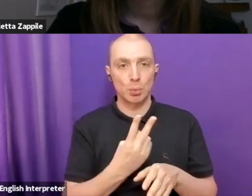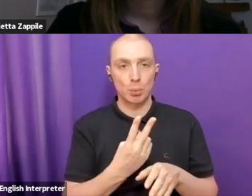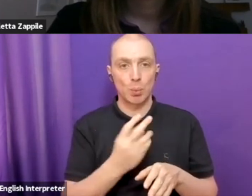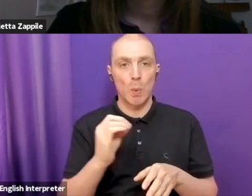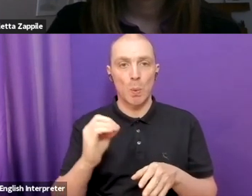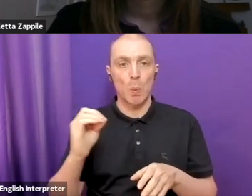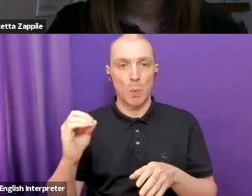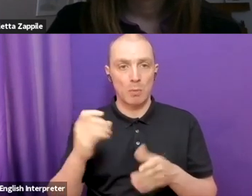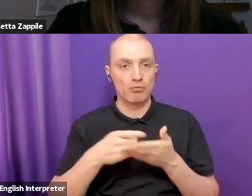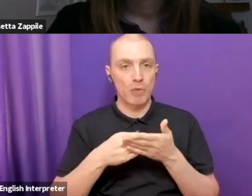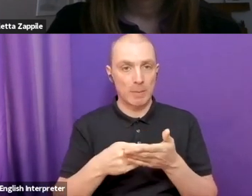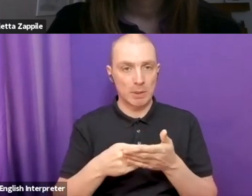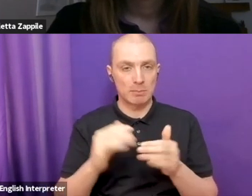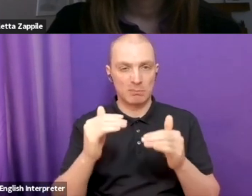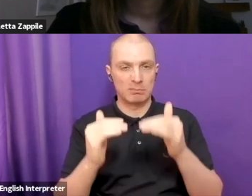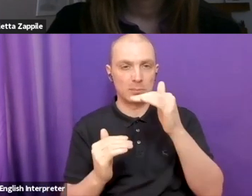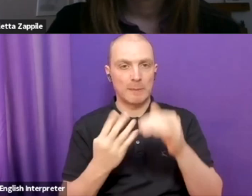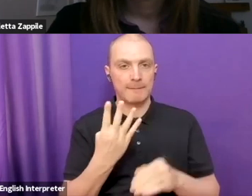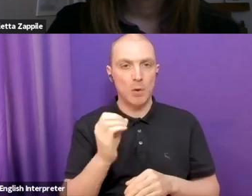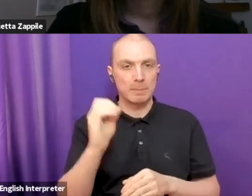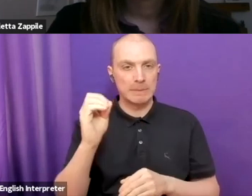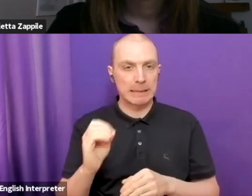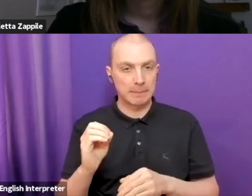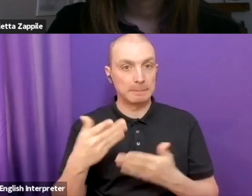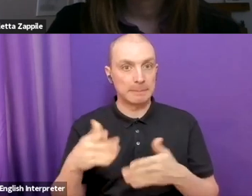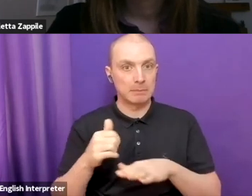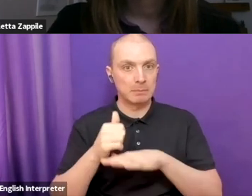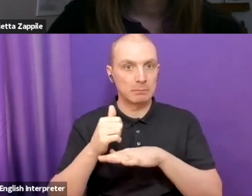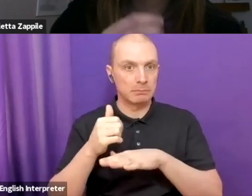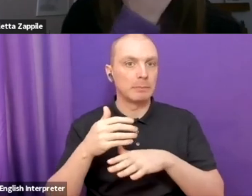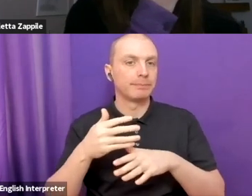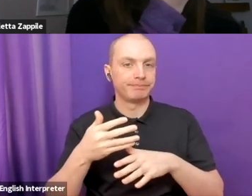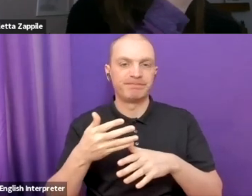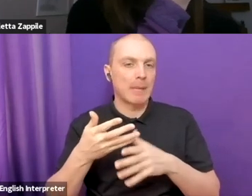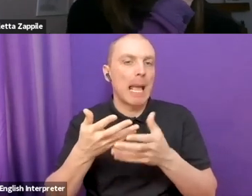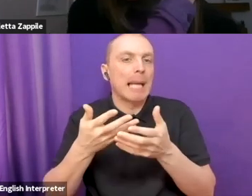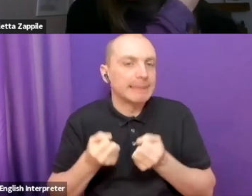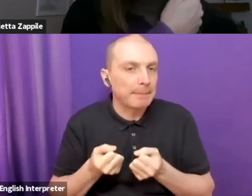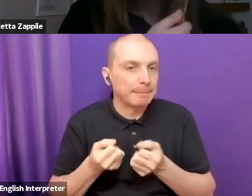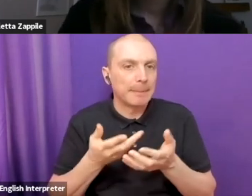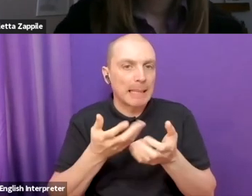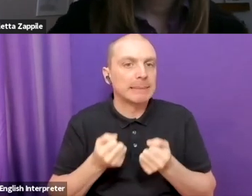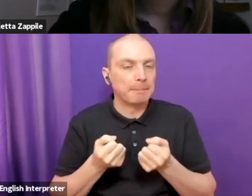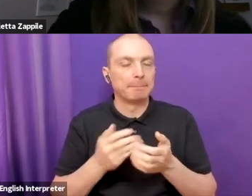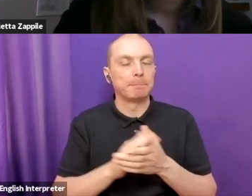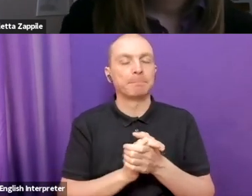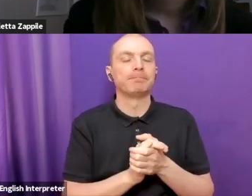only 40% of those recommendations were accepted by the UK,